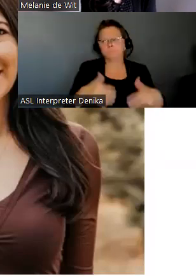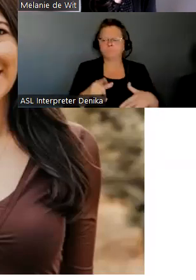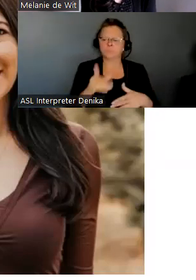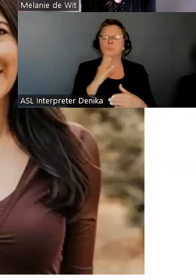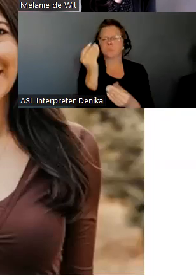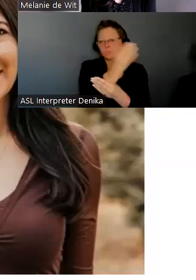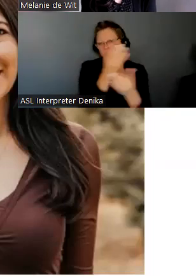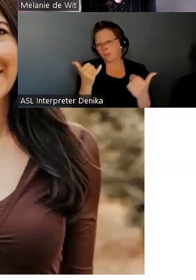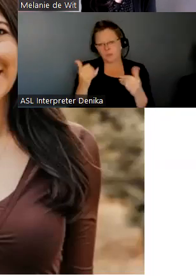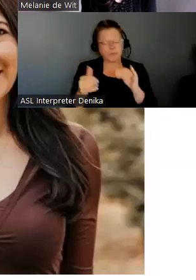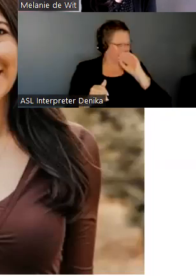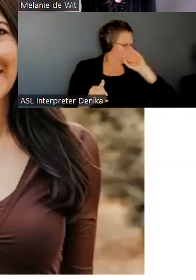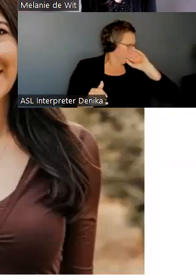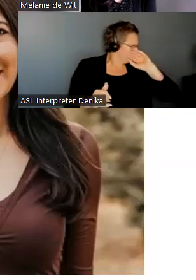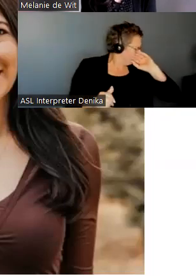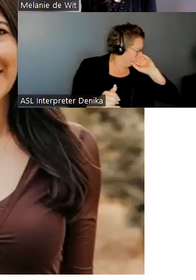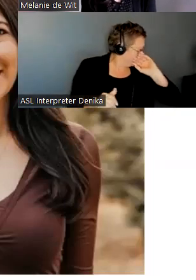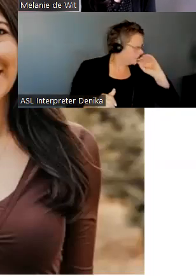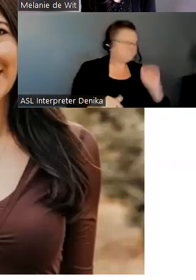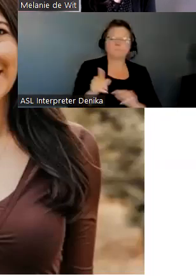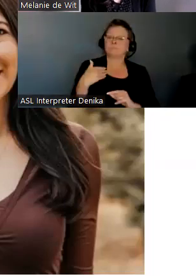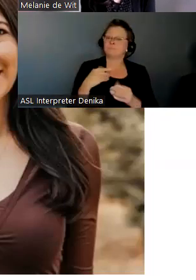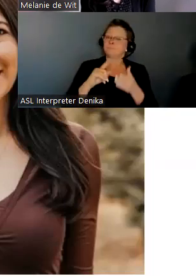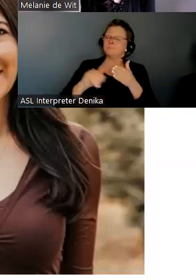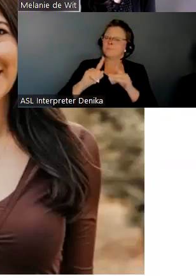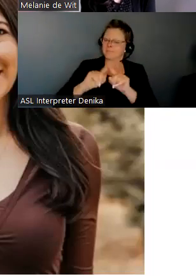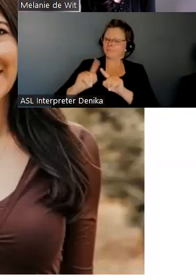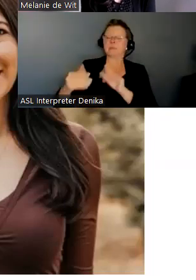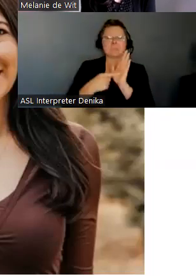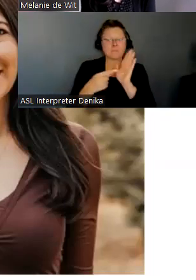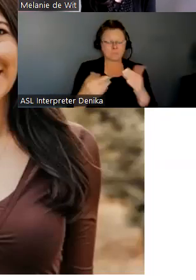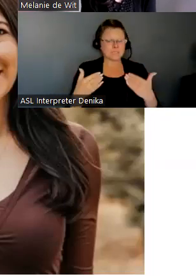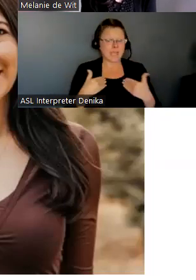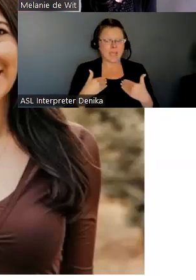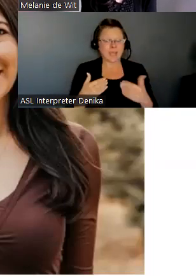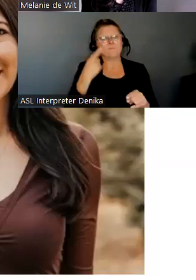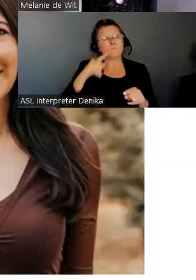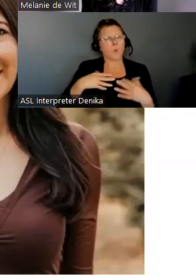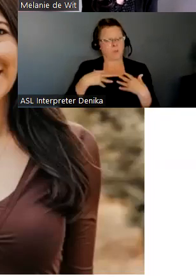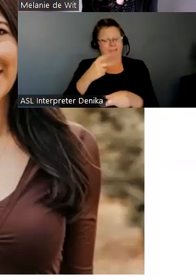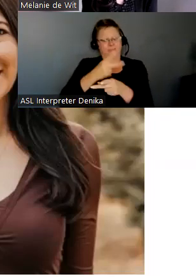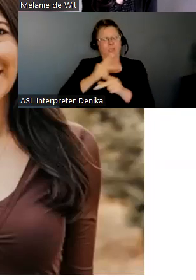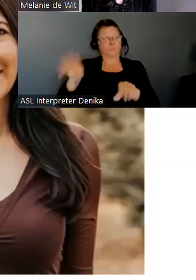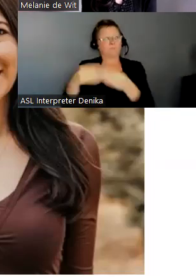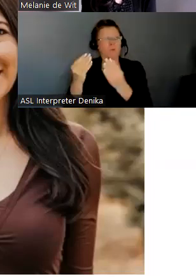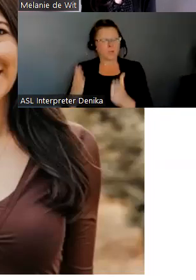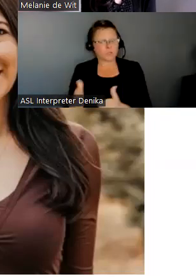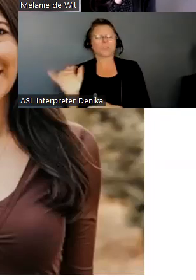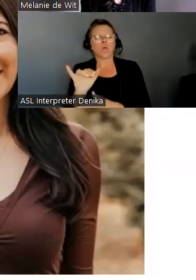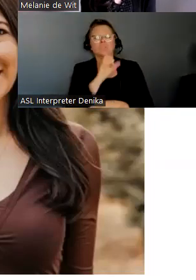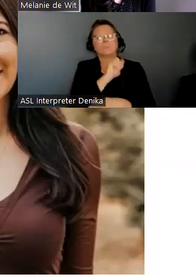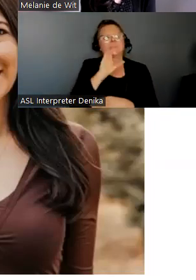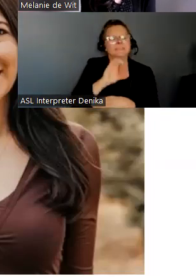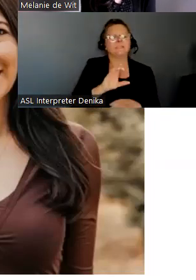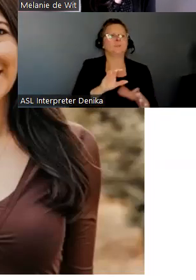examples that she's going to share based on her experience working with healthcare providers, as well as older adults and families in the